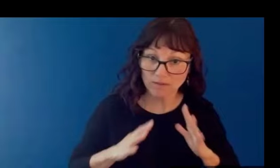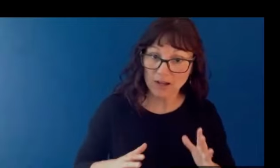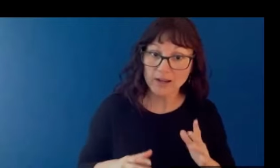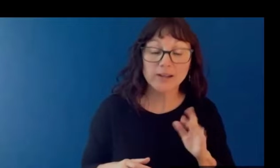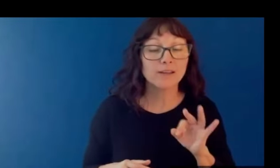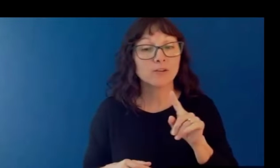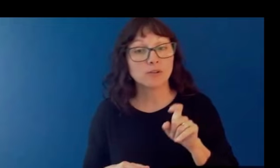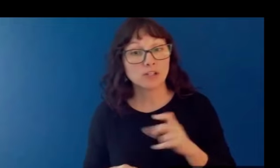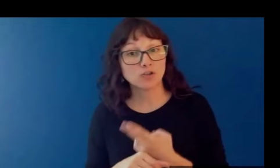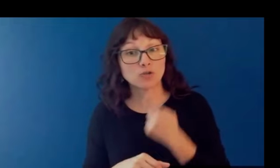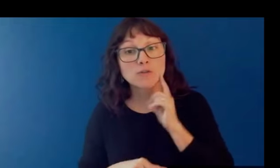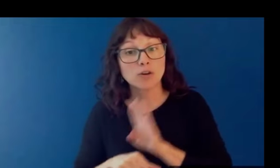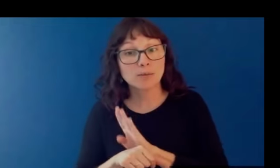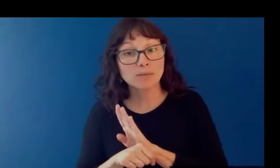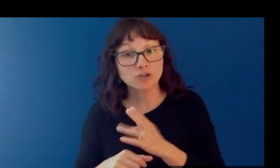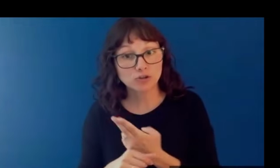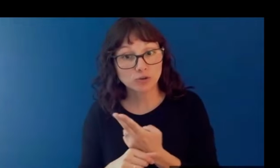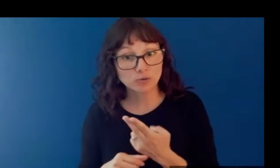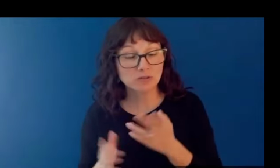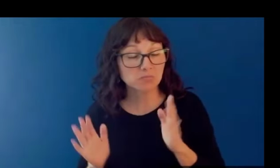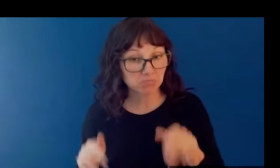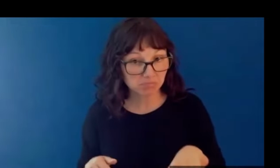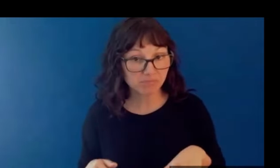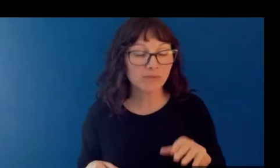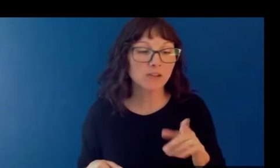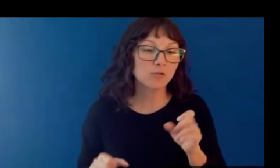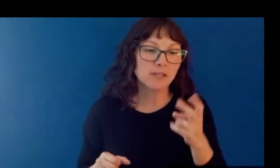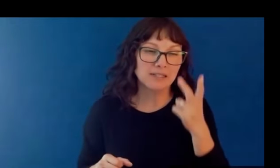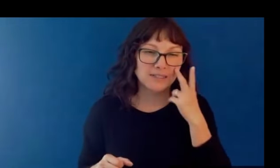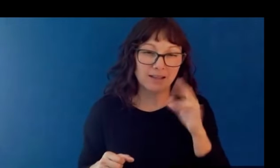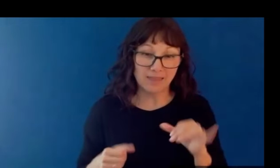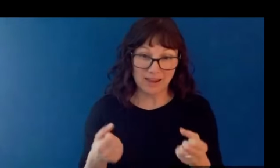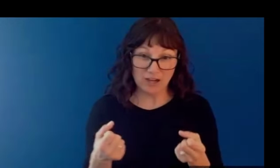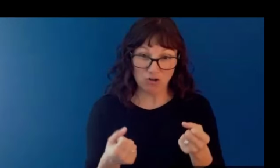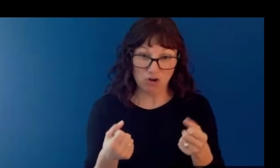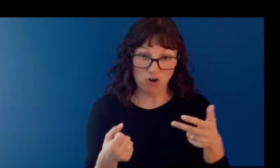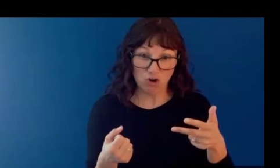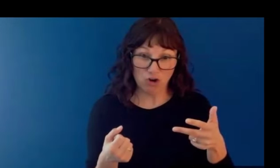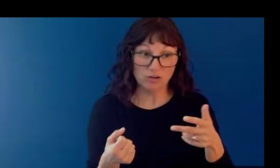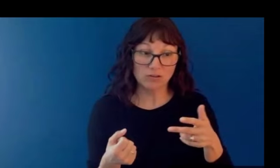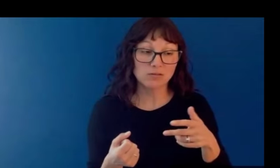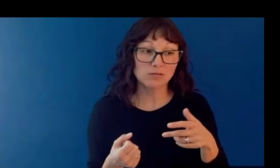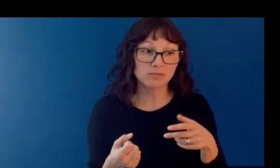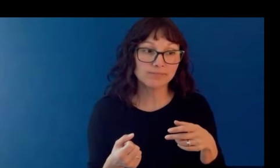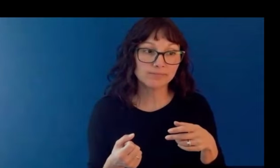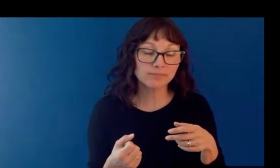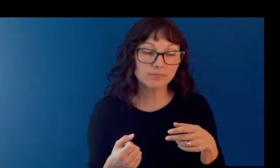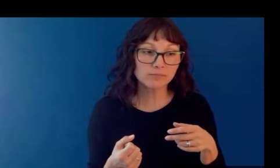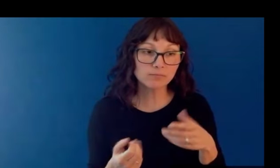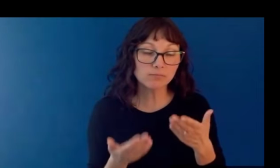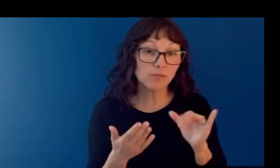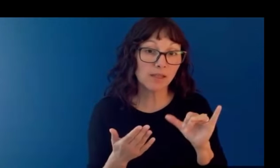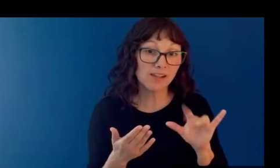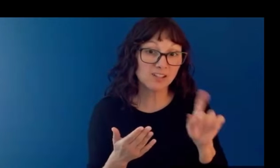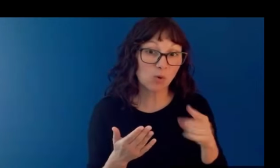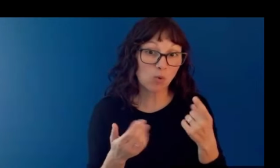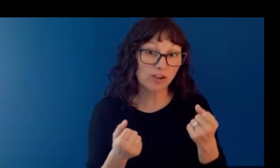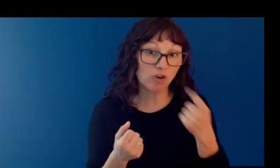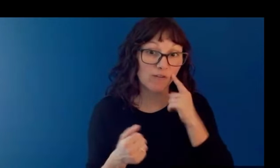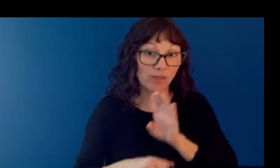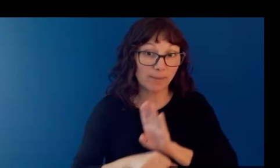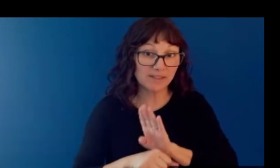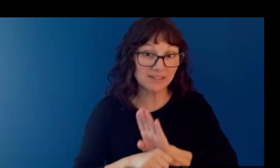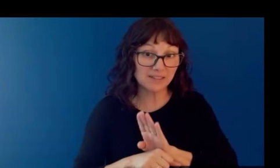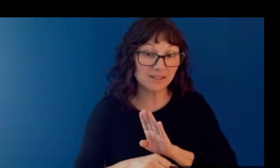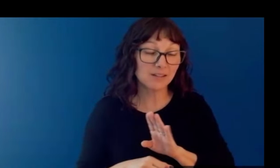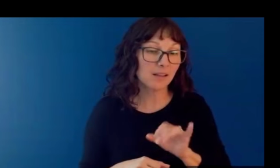you use it for commercial use. And you see that where that car is used, might be the only vehicle the business has, and